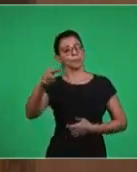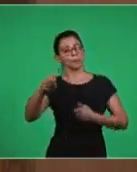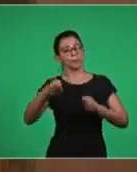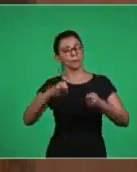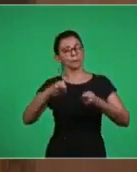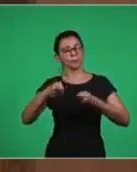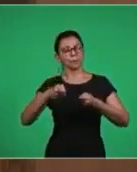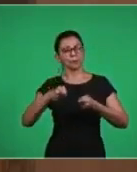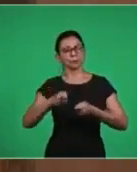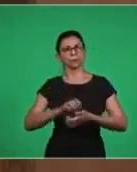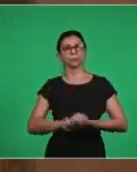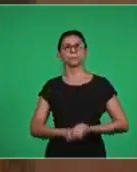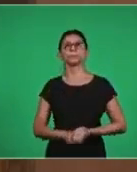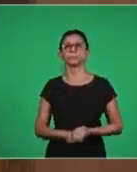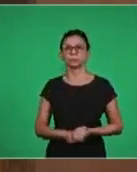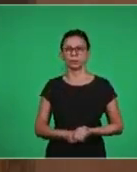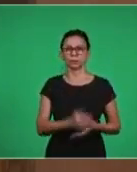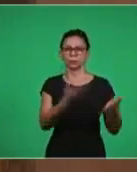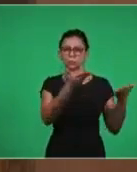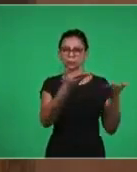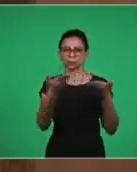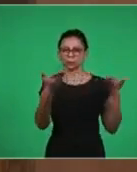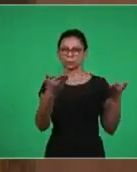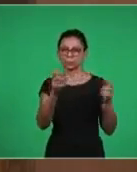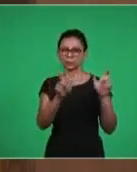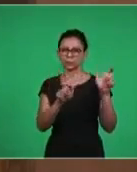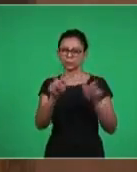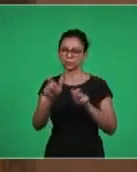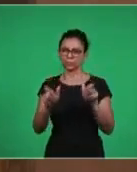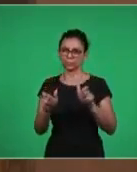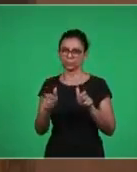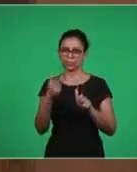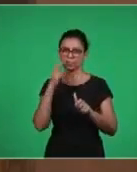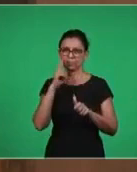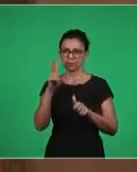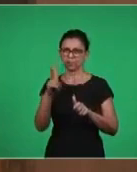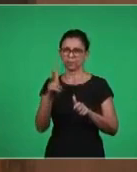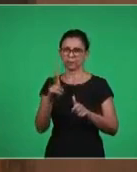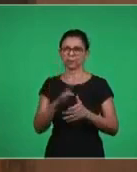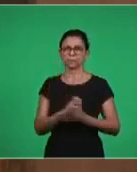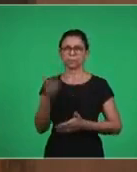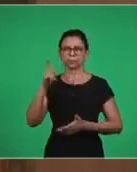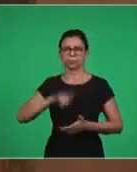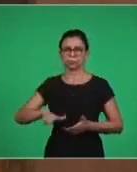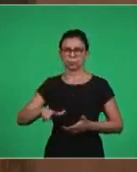So take control of your government and take advantage of this opportunity.